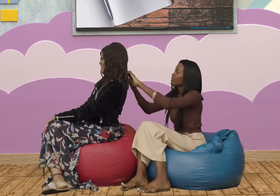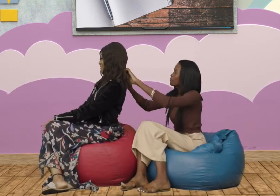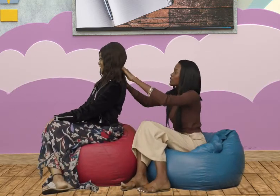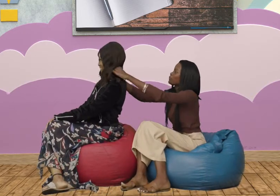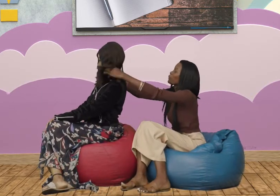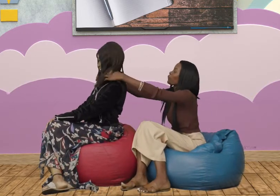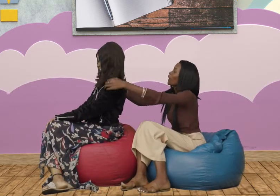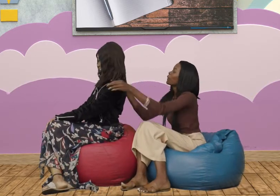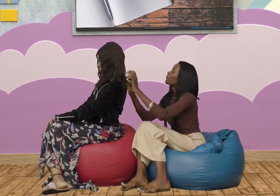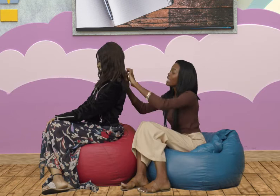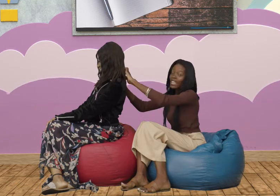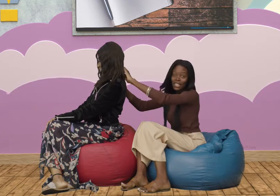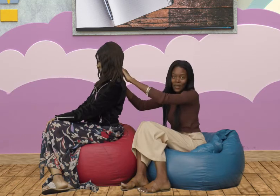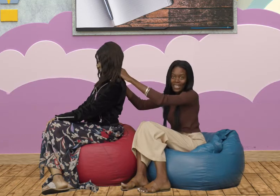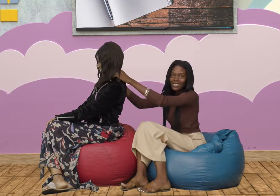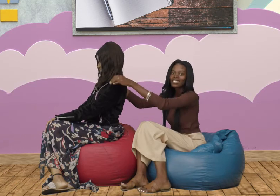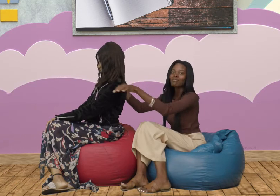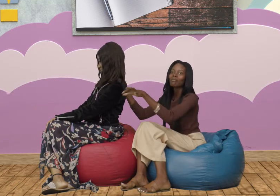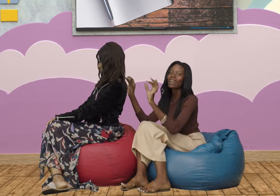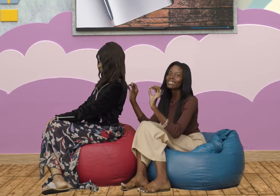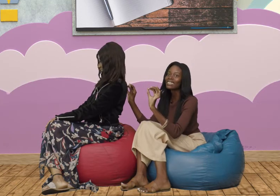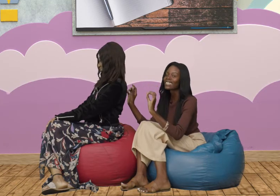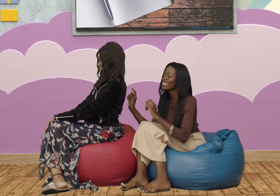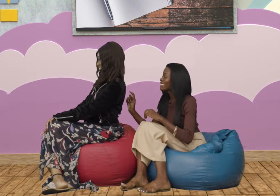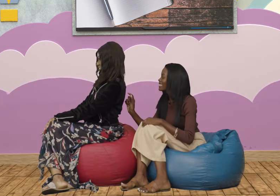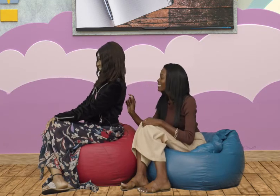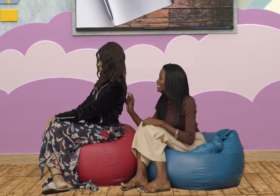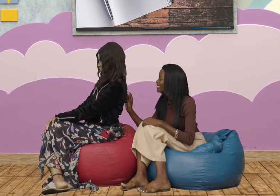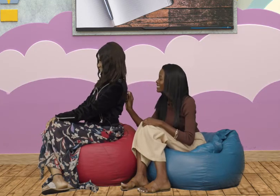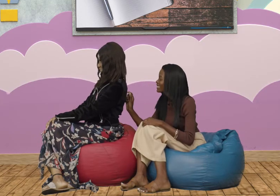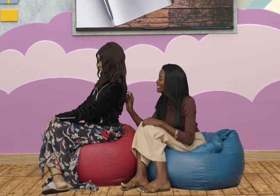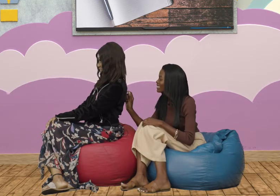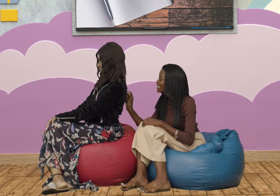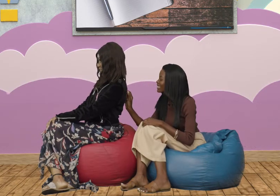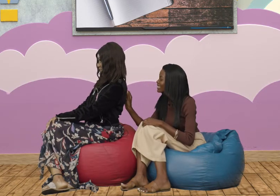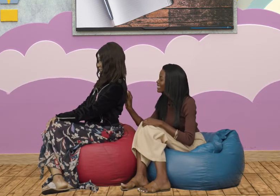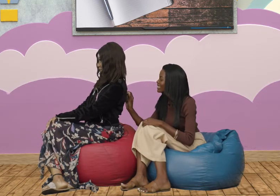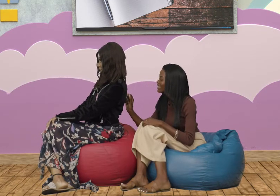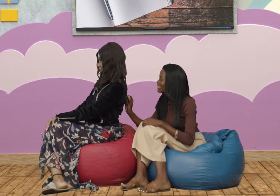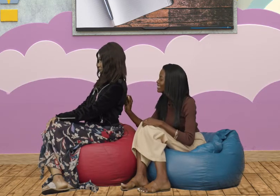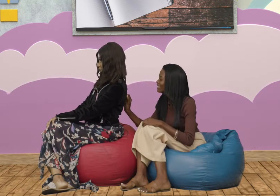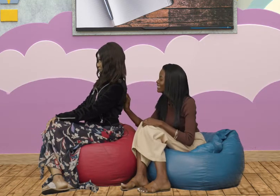me. But anyways, it's my turn. So excited.